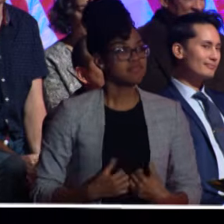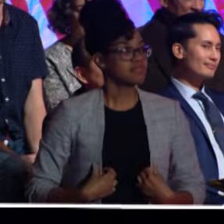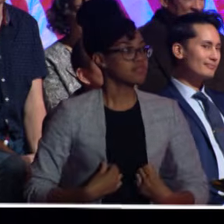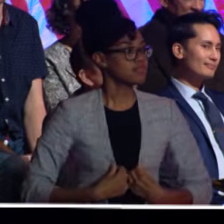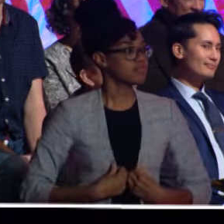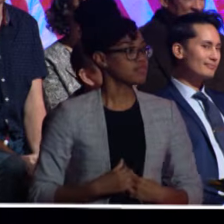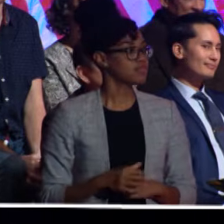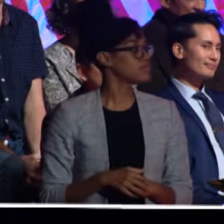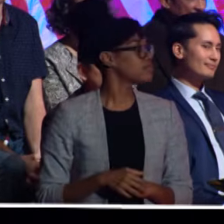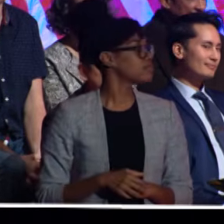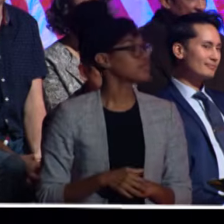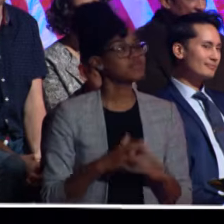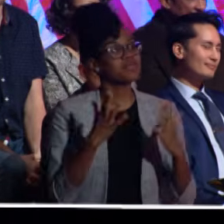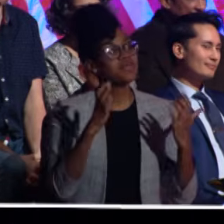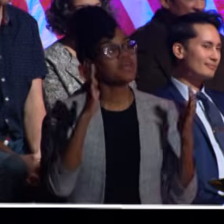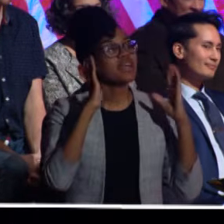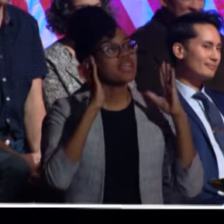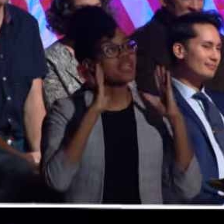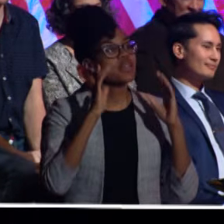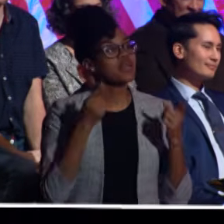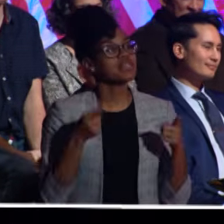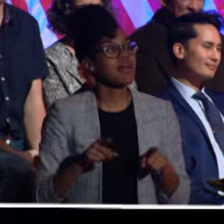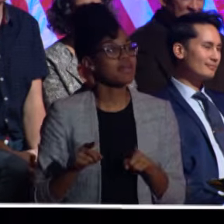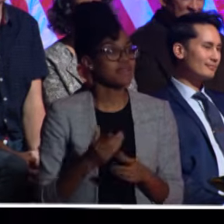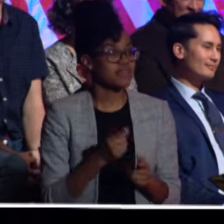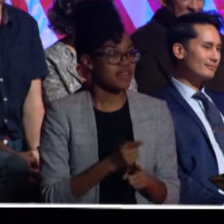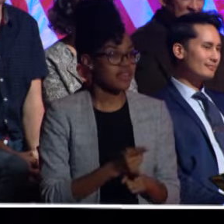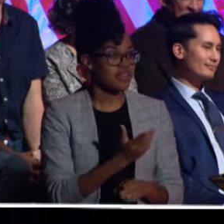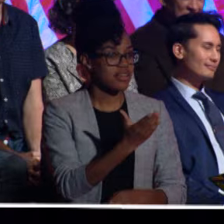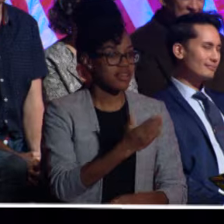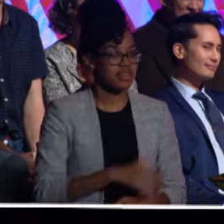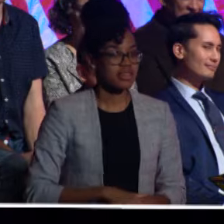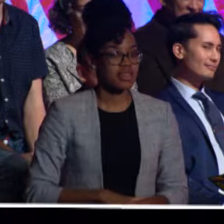we want to hear what's going on.